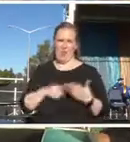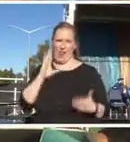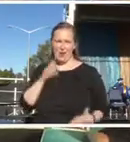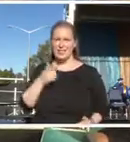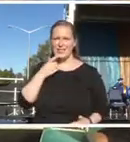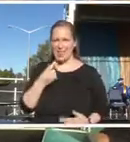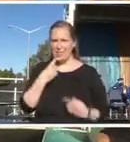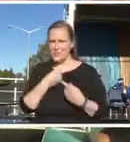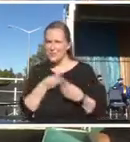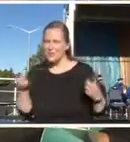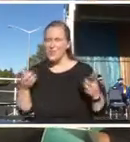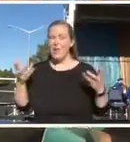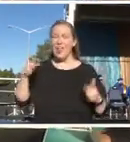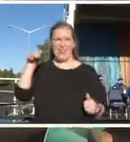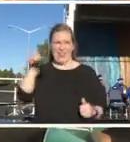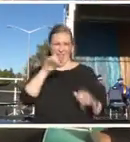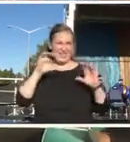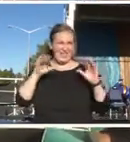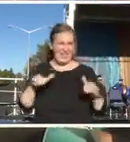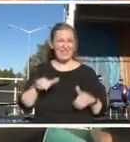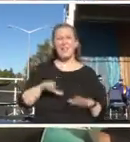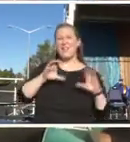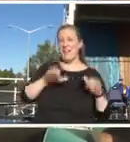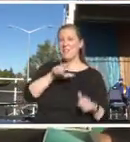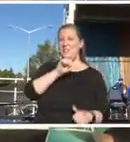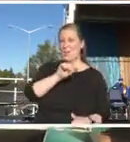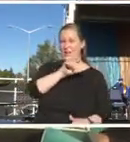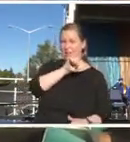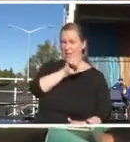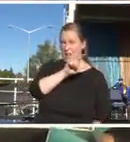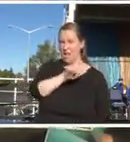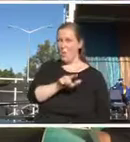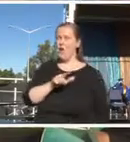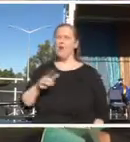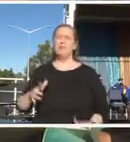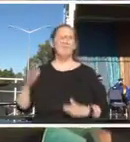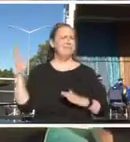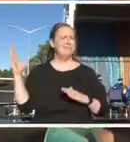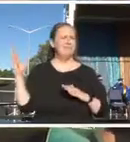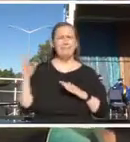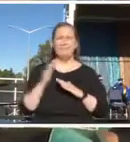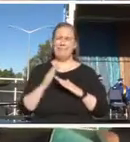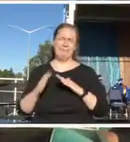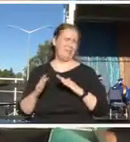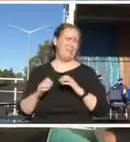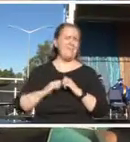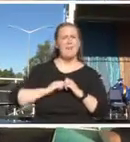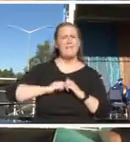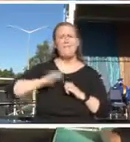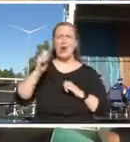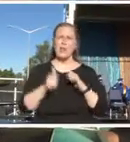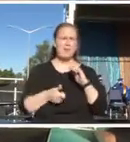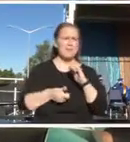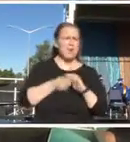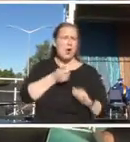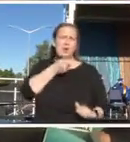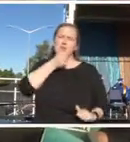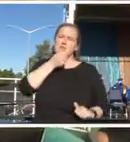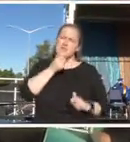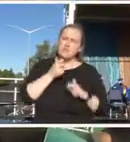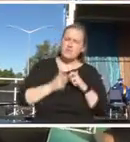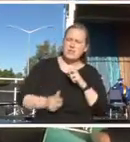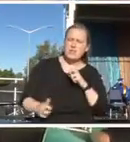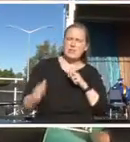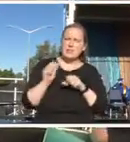you all is this class, the class of 2021, is absolutely by far the most resilient,